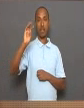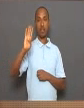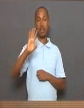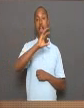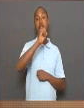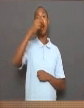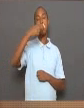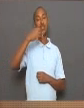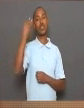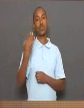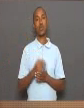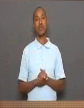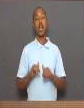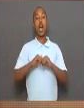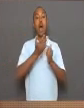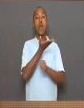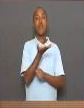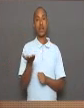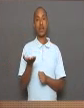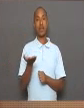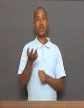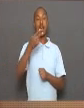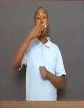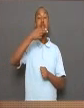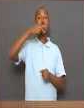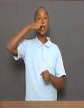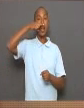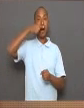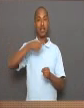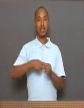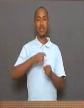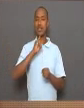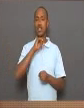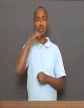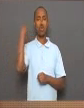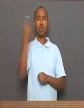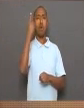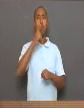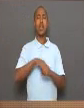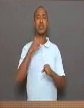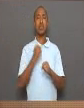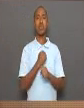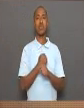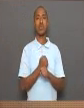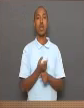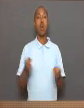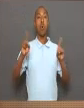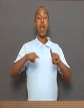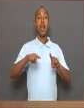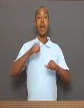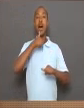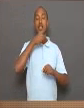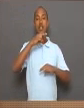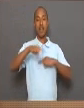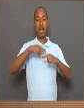formed. However, hydrogen gas is not always produced when acids react